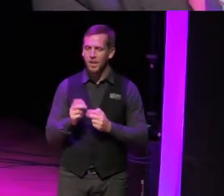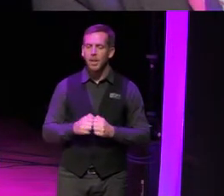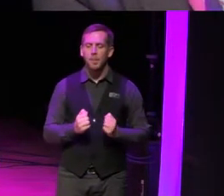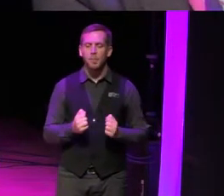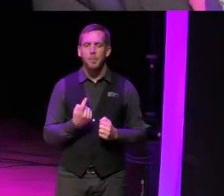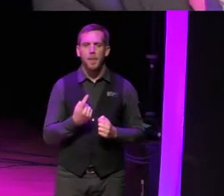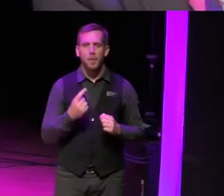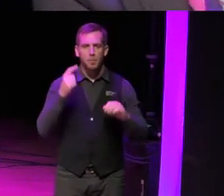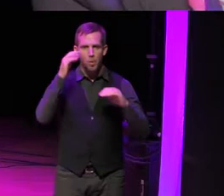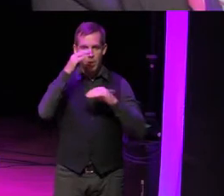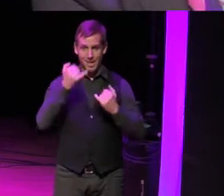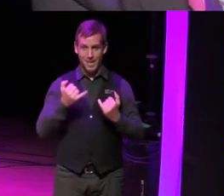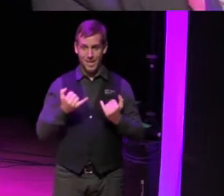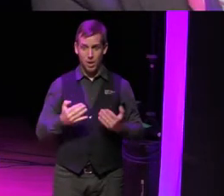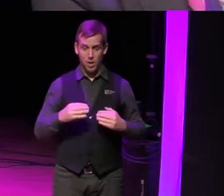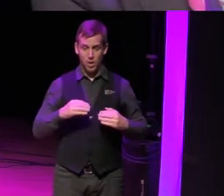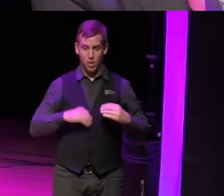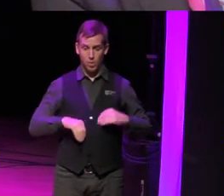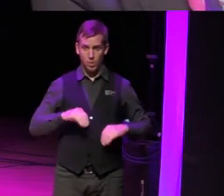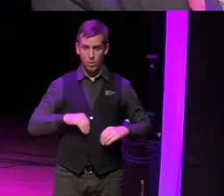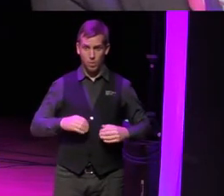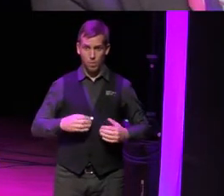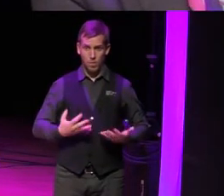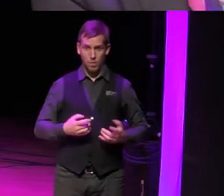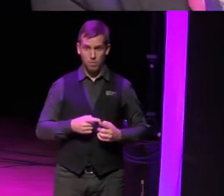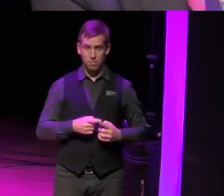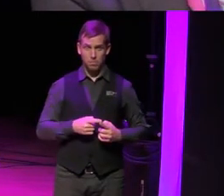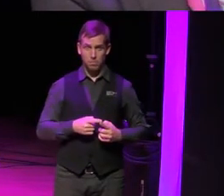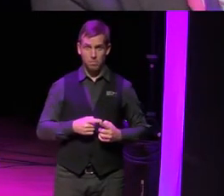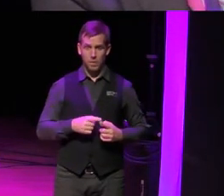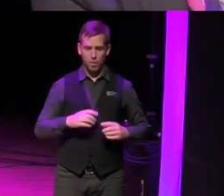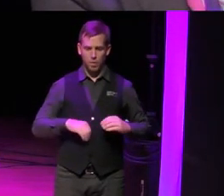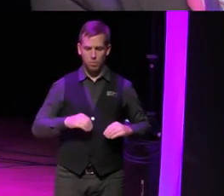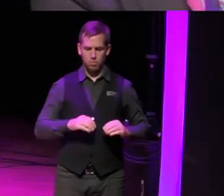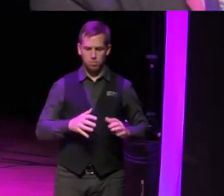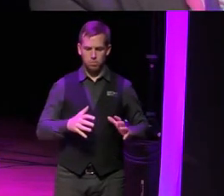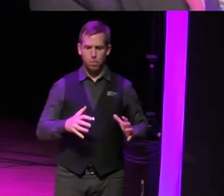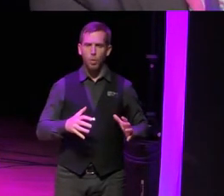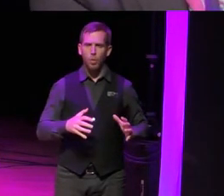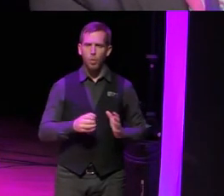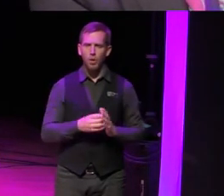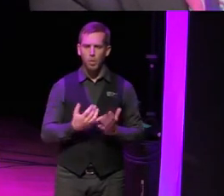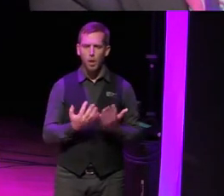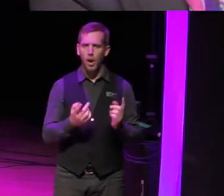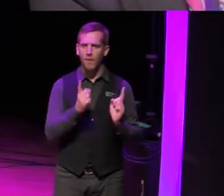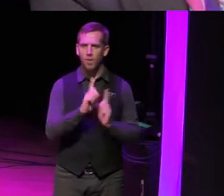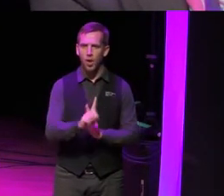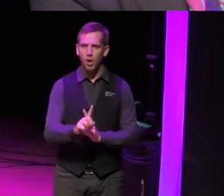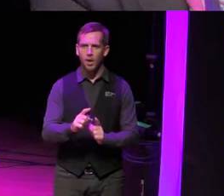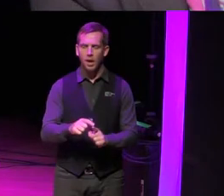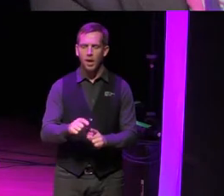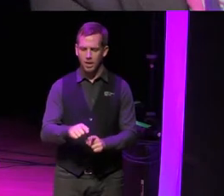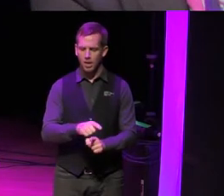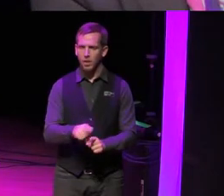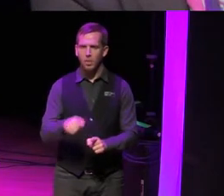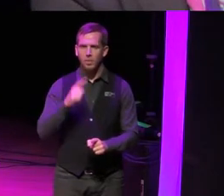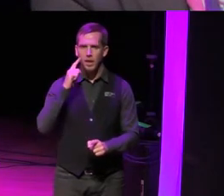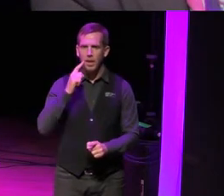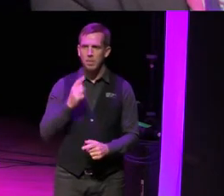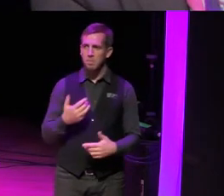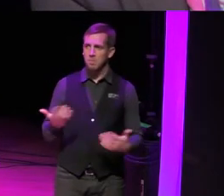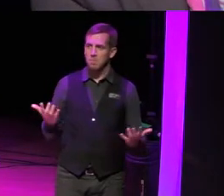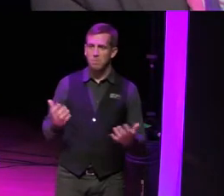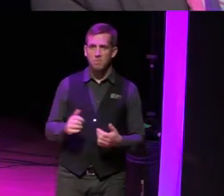of the problem today, corruption thrives, is because our people think that their engagement